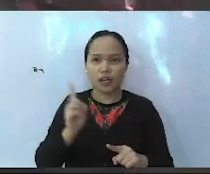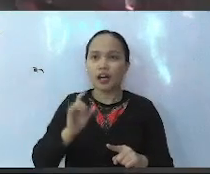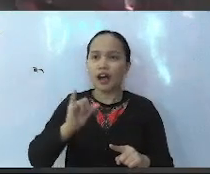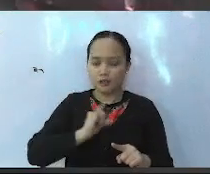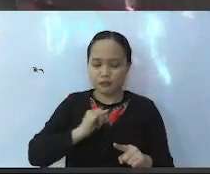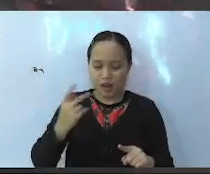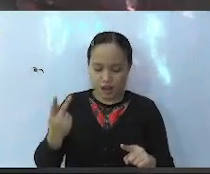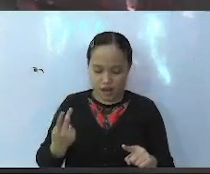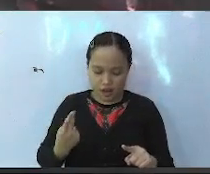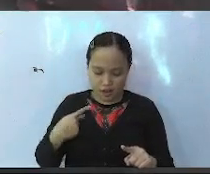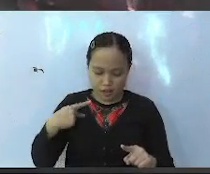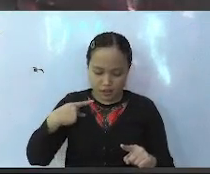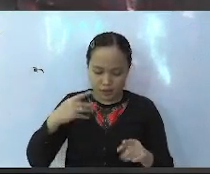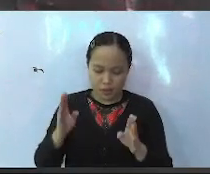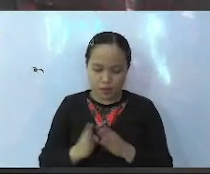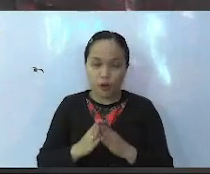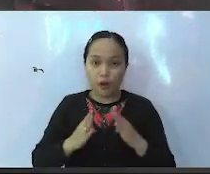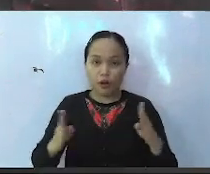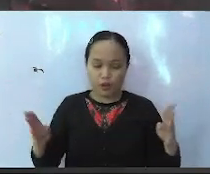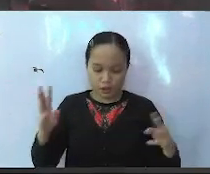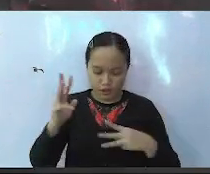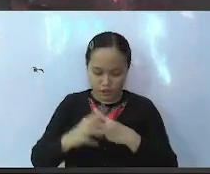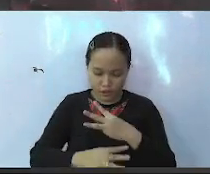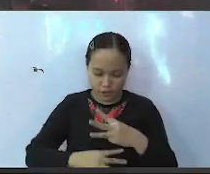what I want. It's a big, big